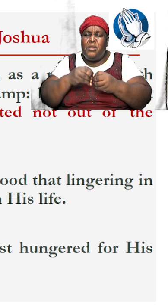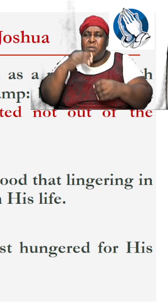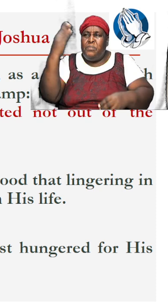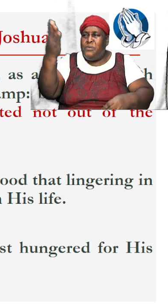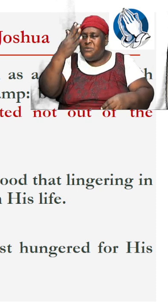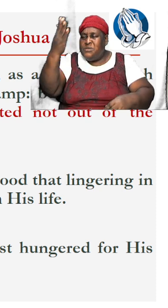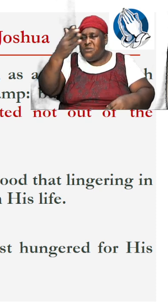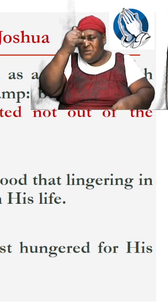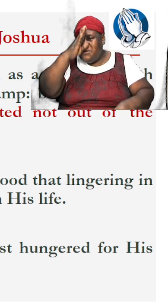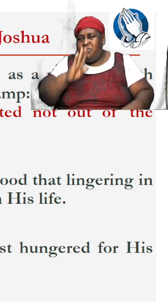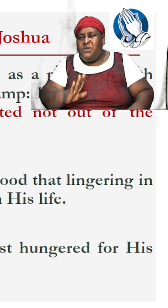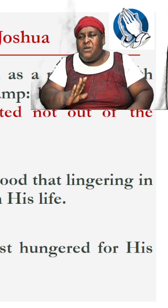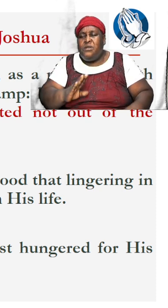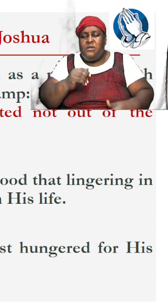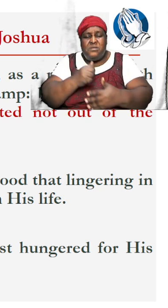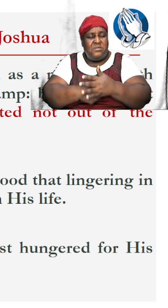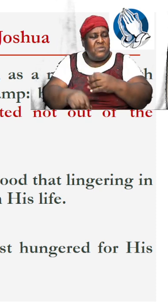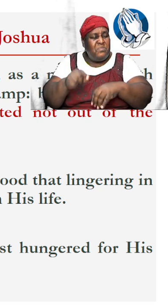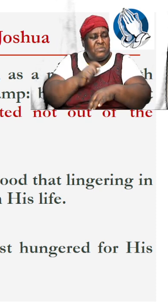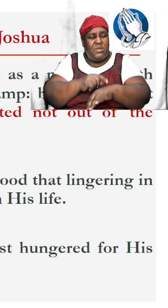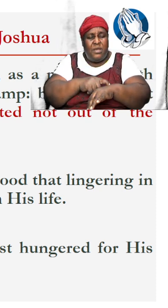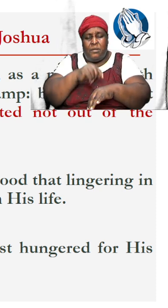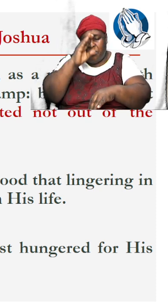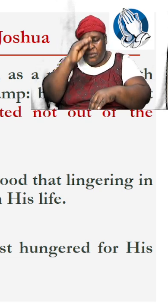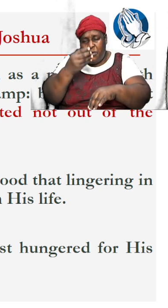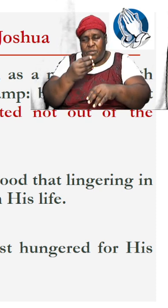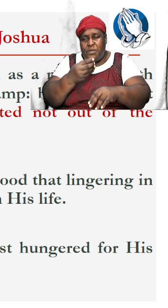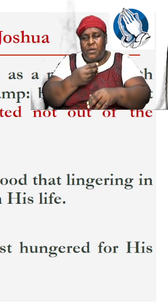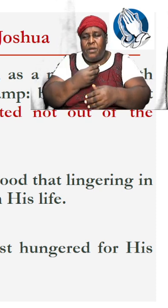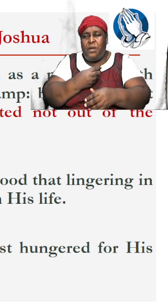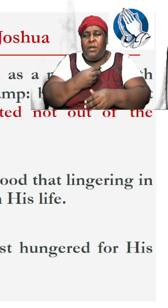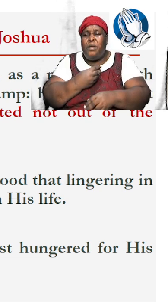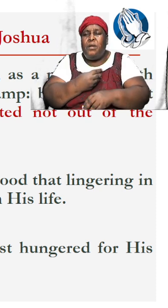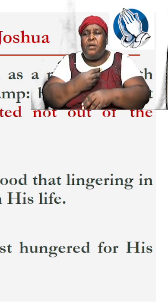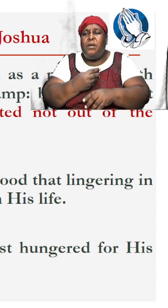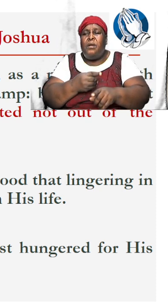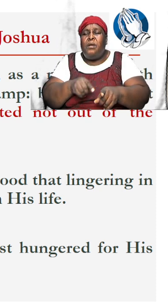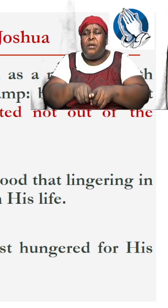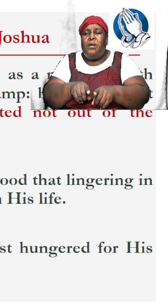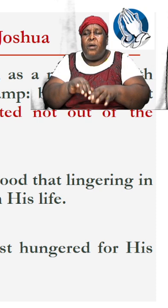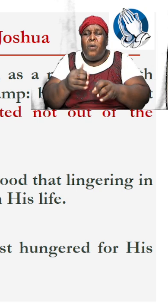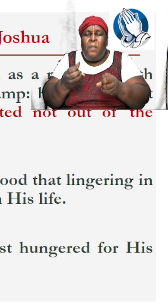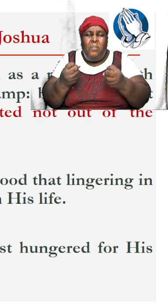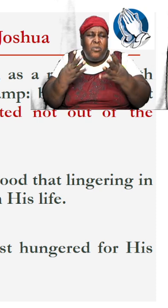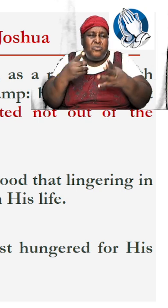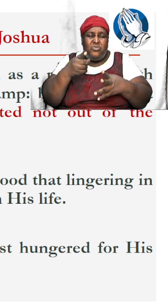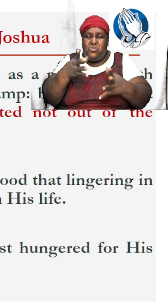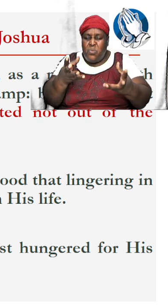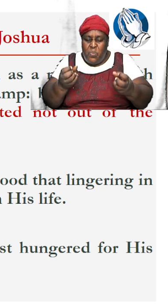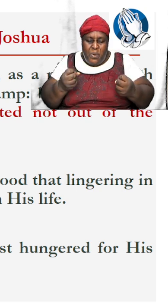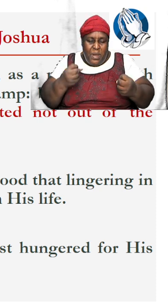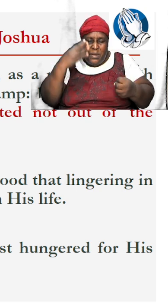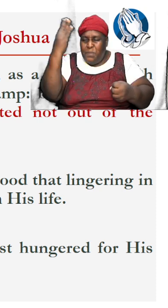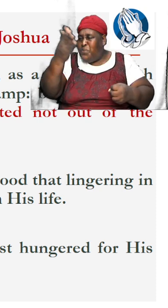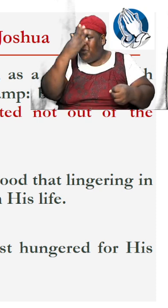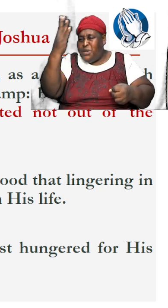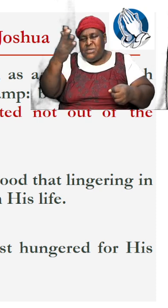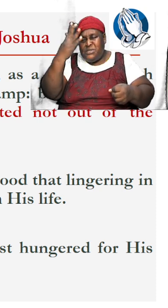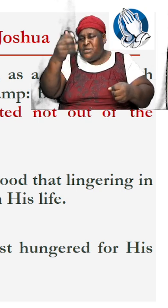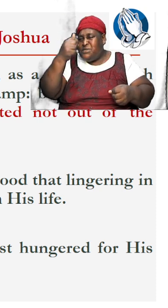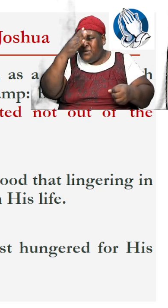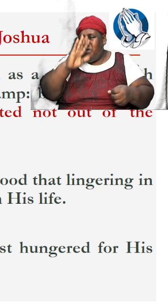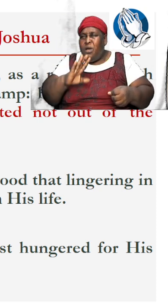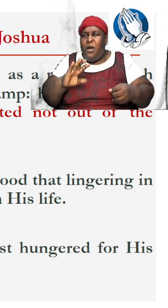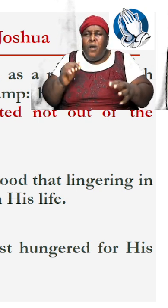God. Sometimes, brethren, how much do you want the presence of God? How much do you